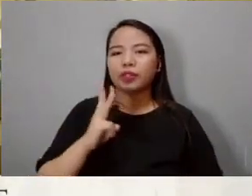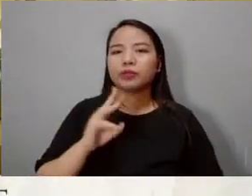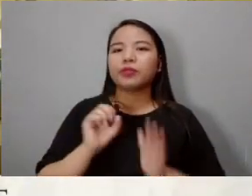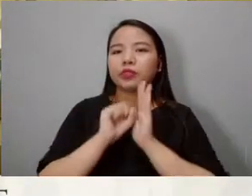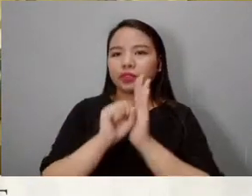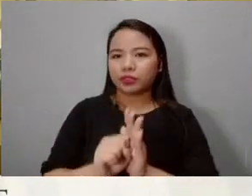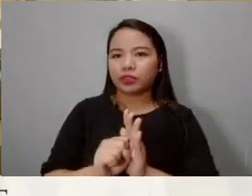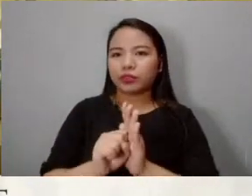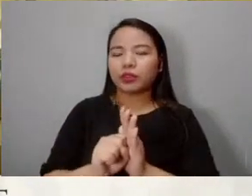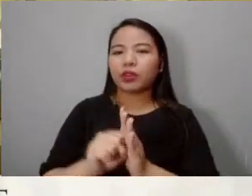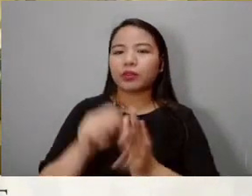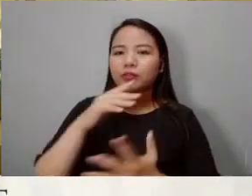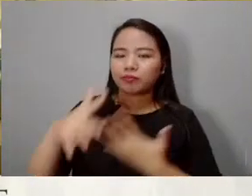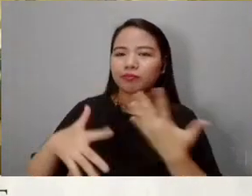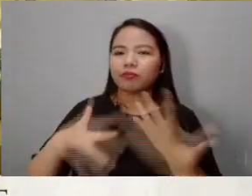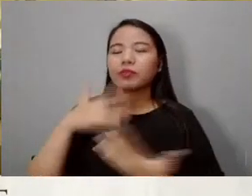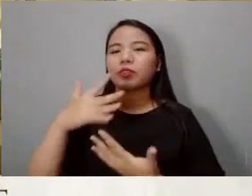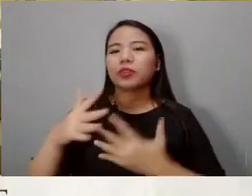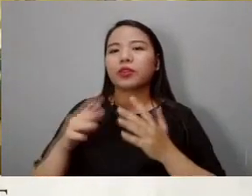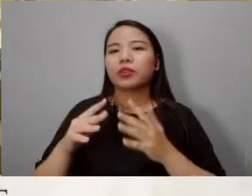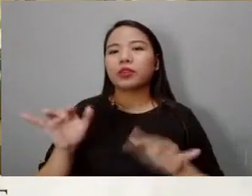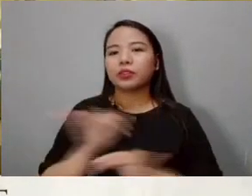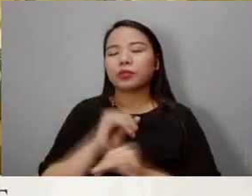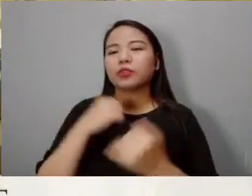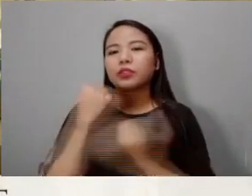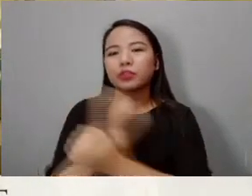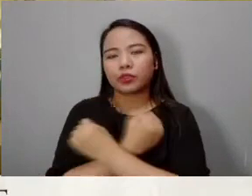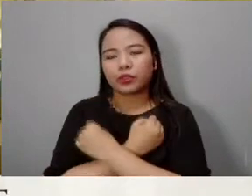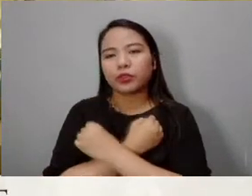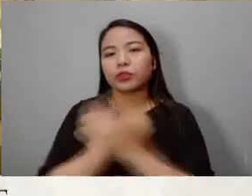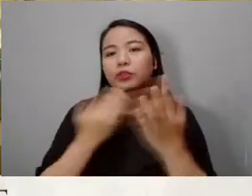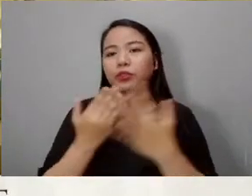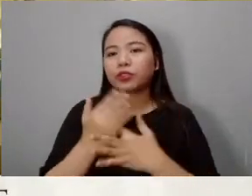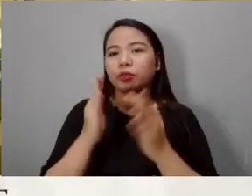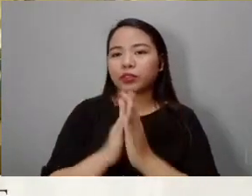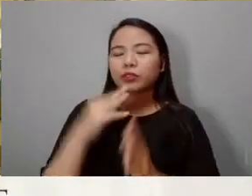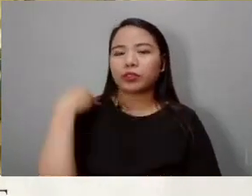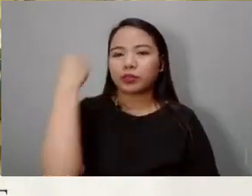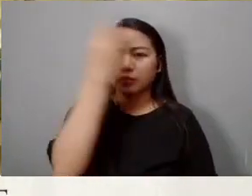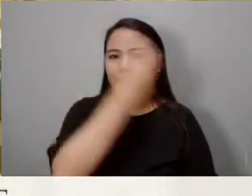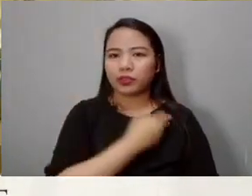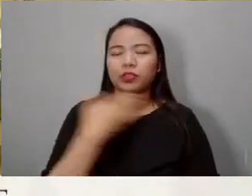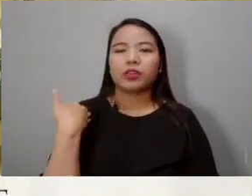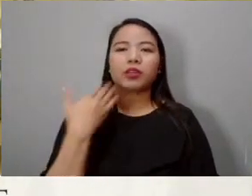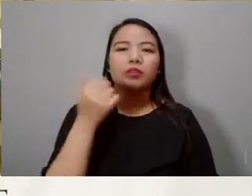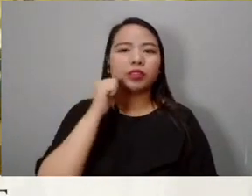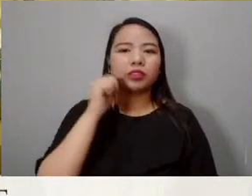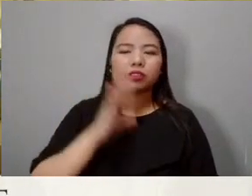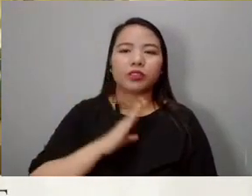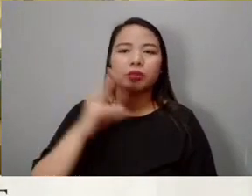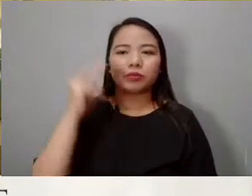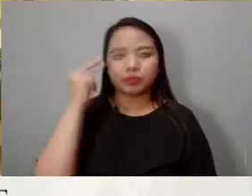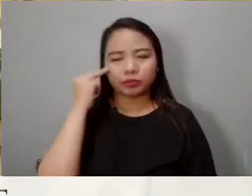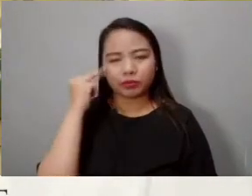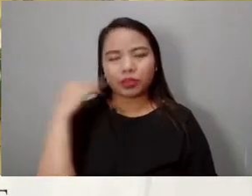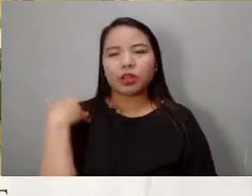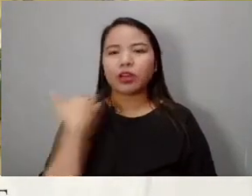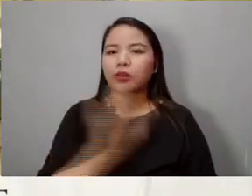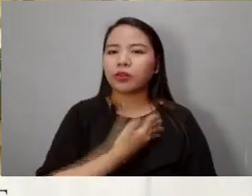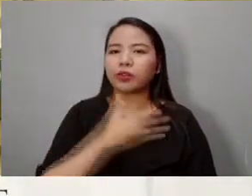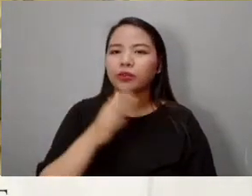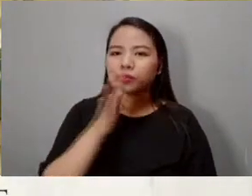love. Through the prayers of Mary, Our Lady of Montserrat, our Mother and